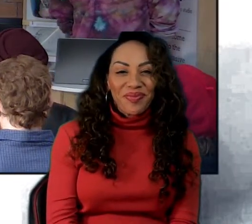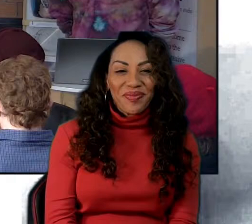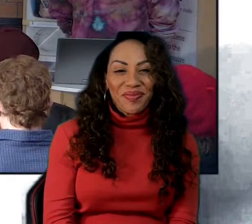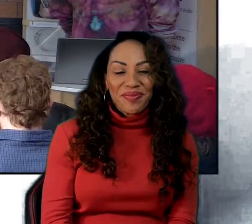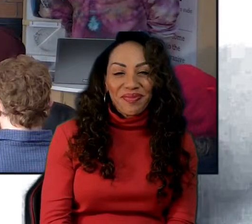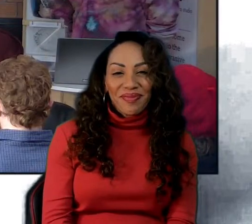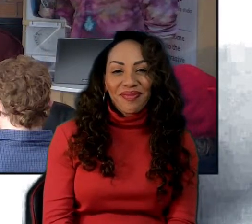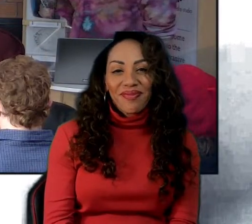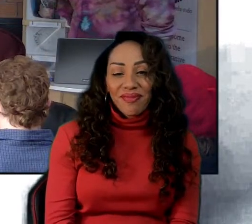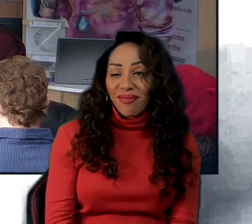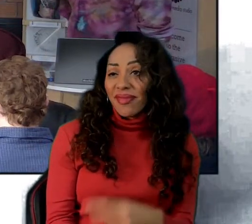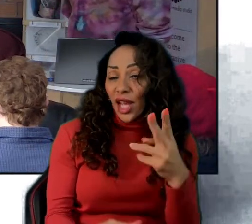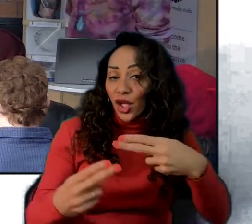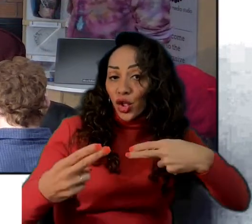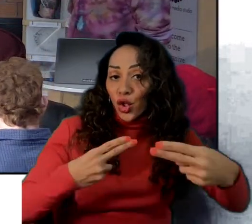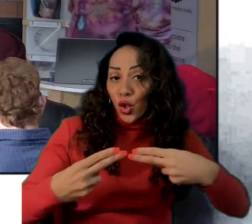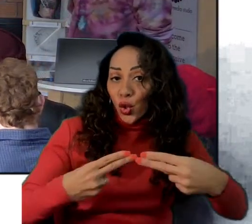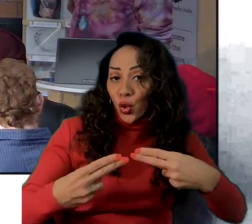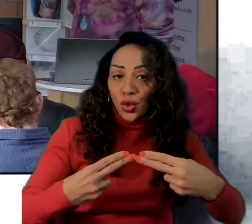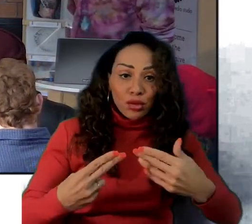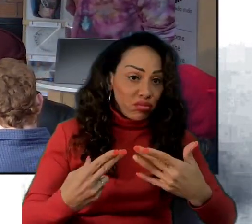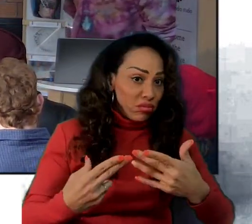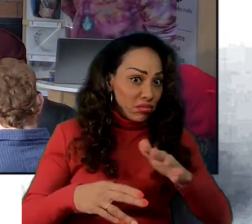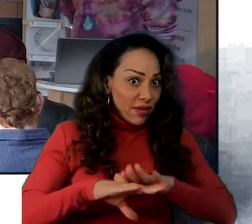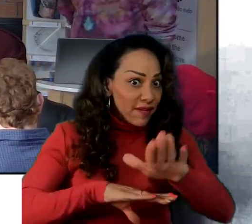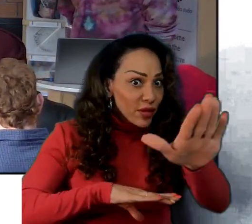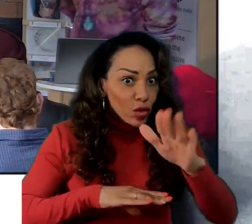You can get news on all of our future talks by heading to